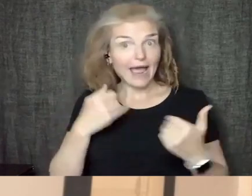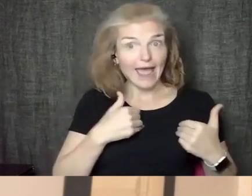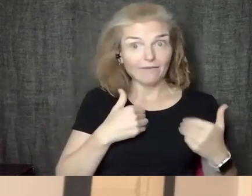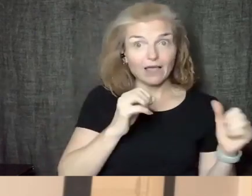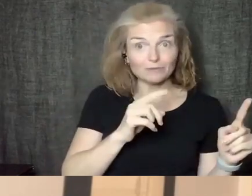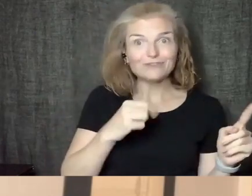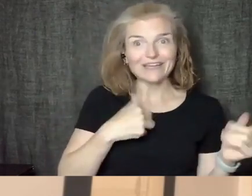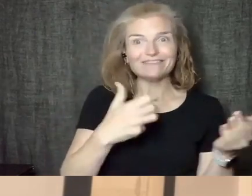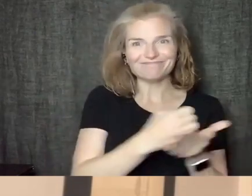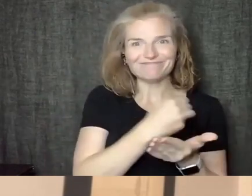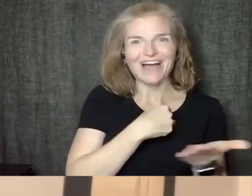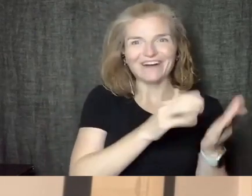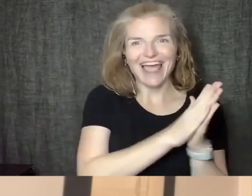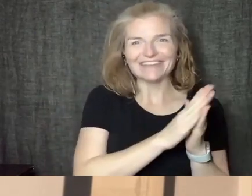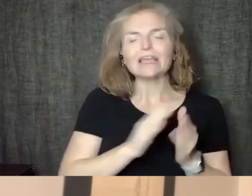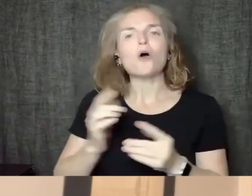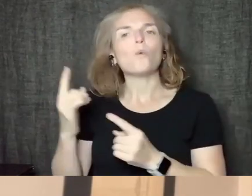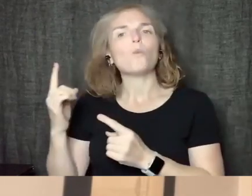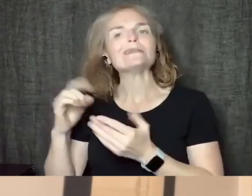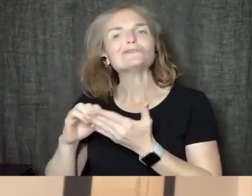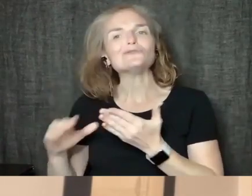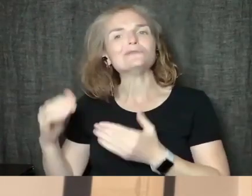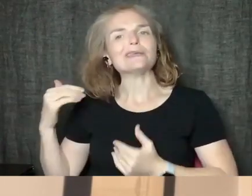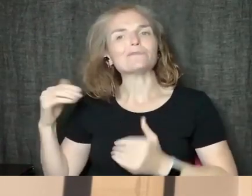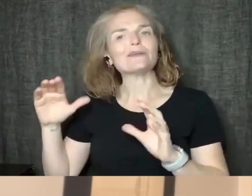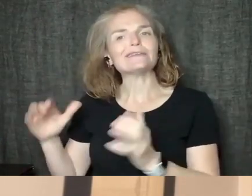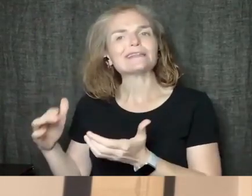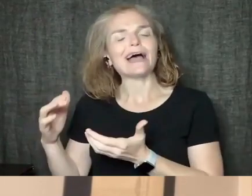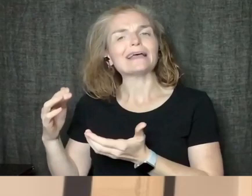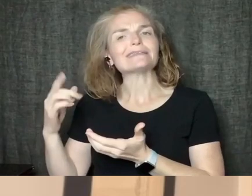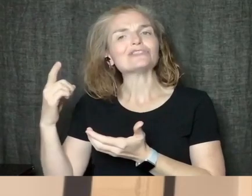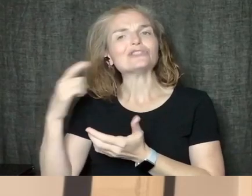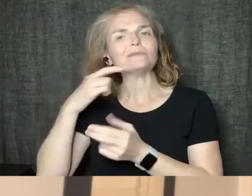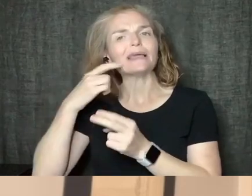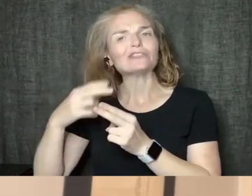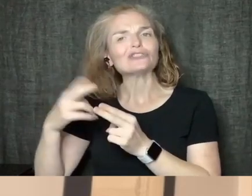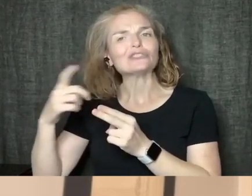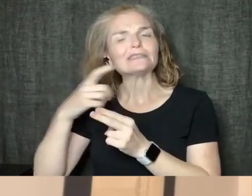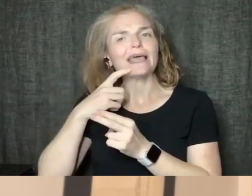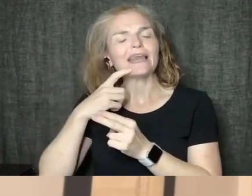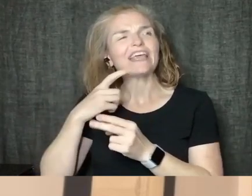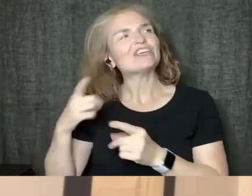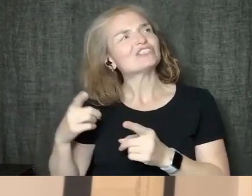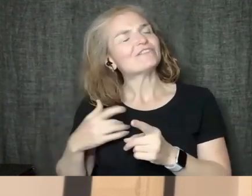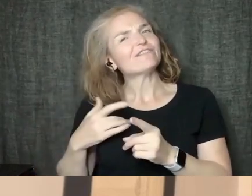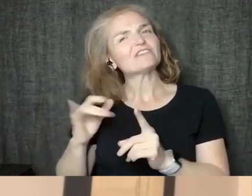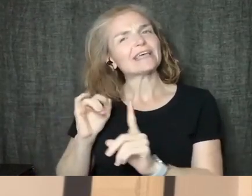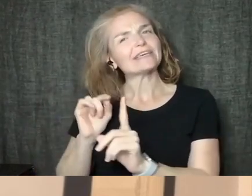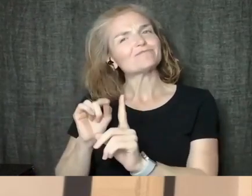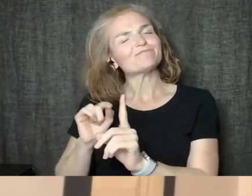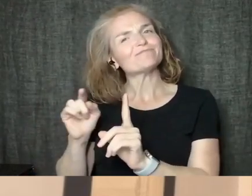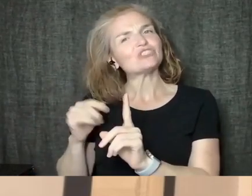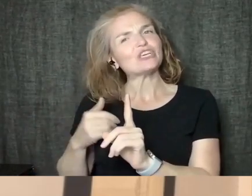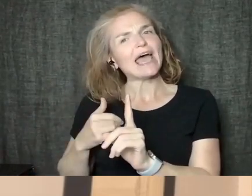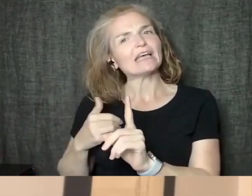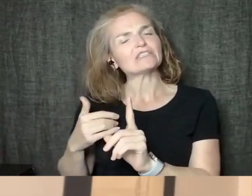was, a student mentioned that she has, she feels like she has a very strong sort of